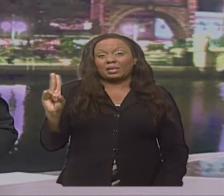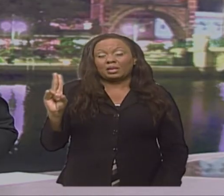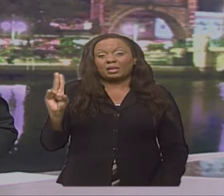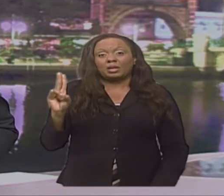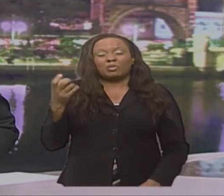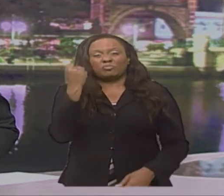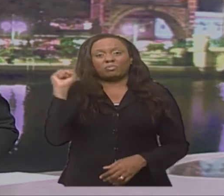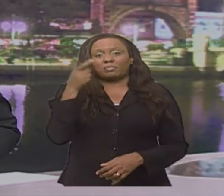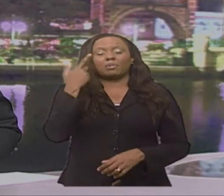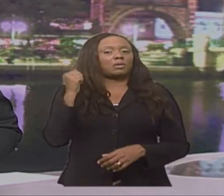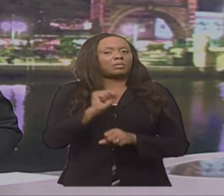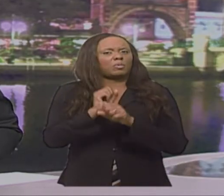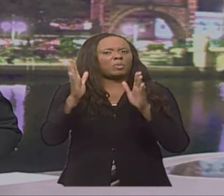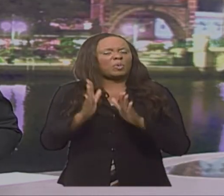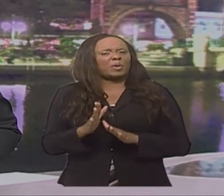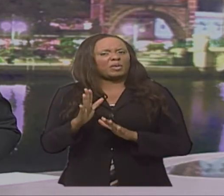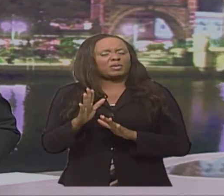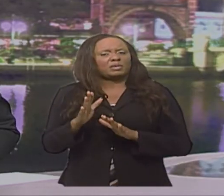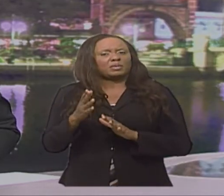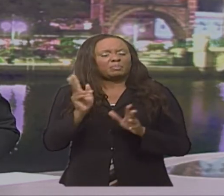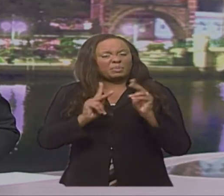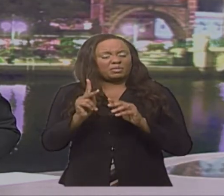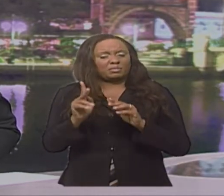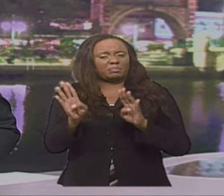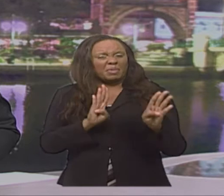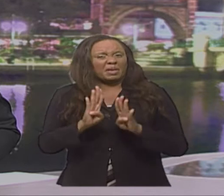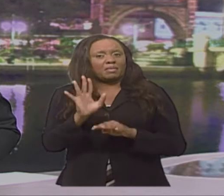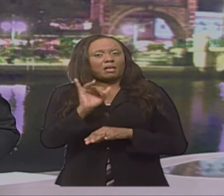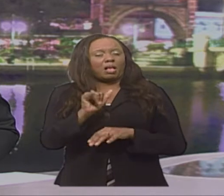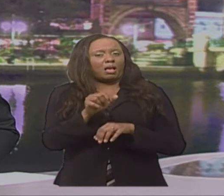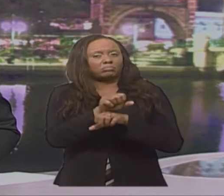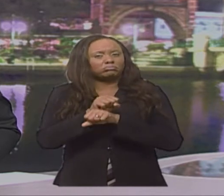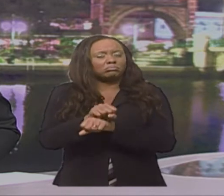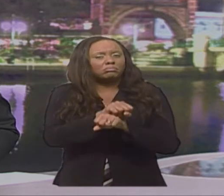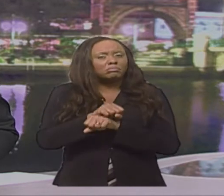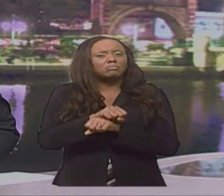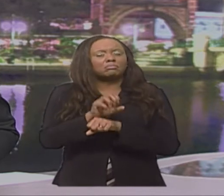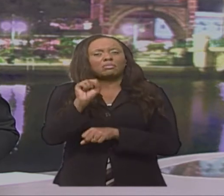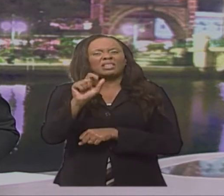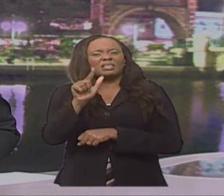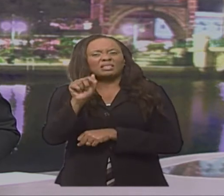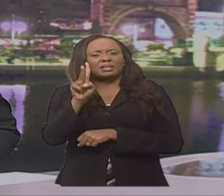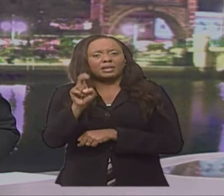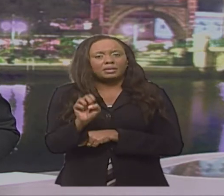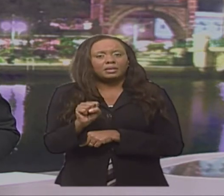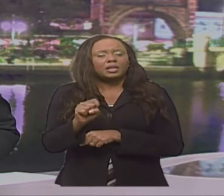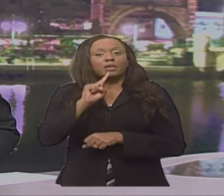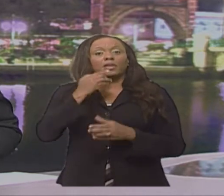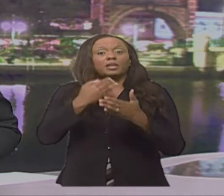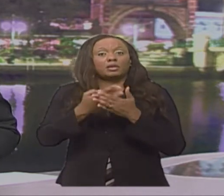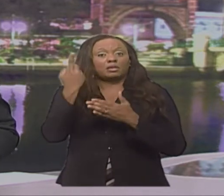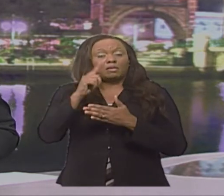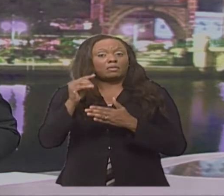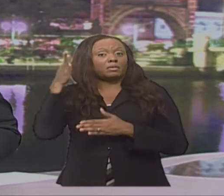slave-like conditions, supported by the oppressive laws of the day. Speaking in the House of Assembly this morning, Mr. Stewart described the move as a great leap forward